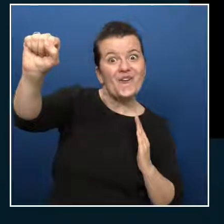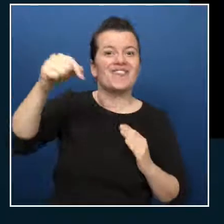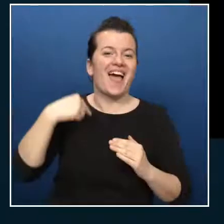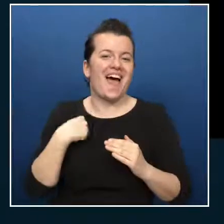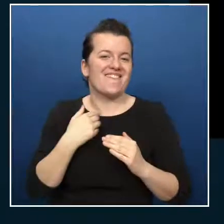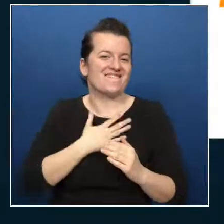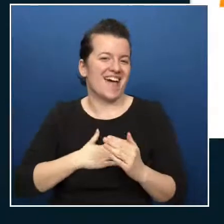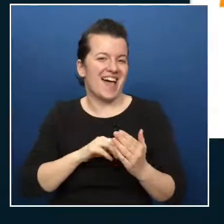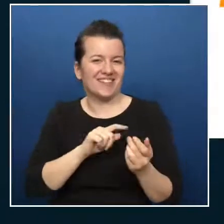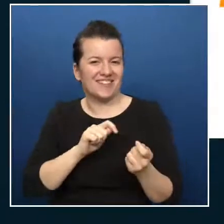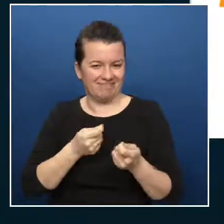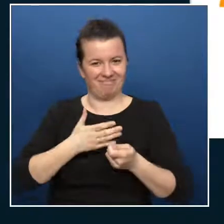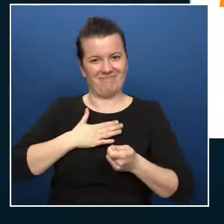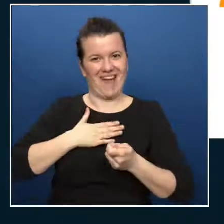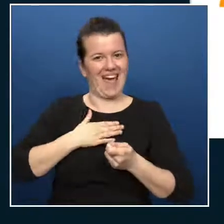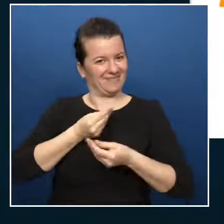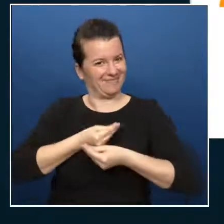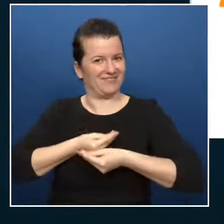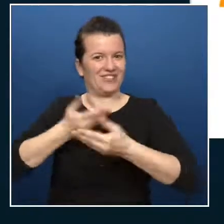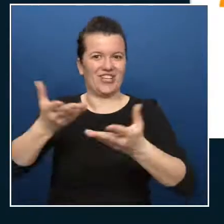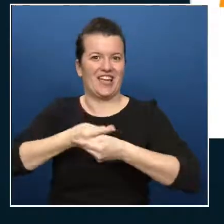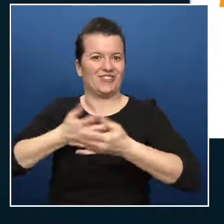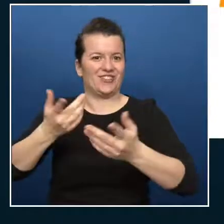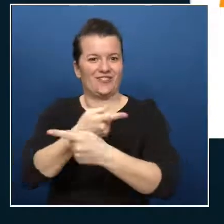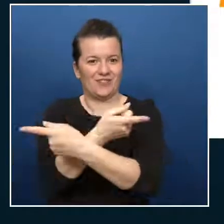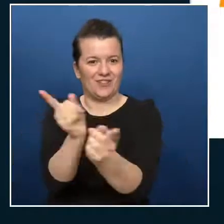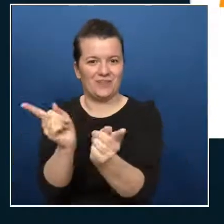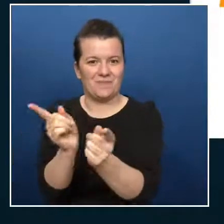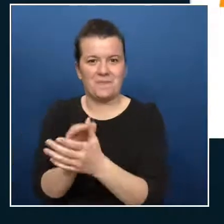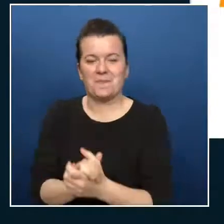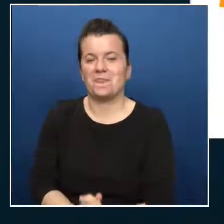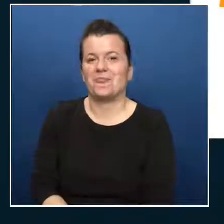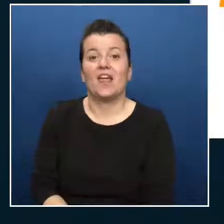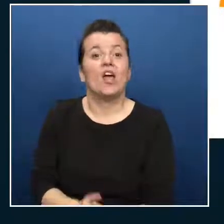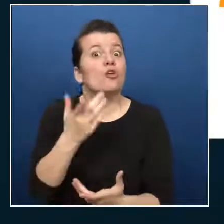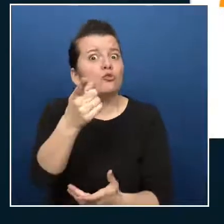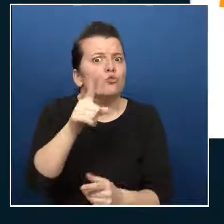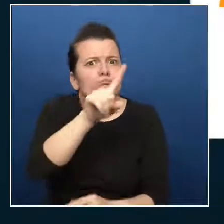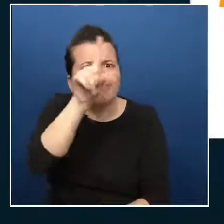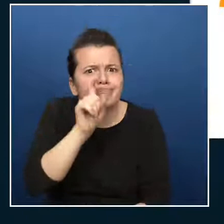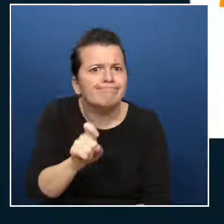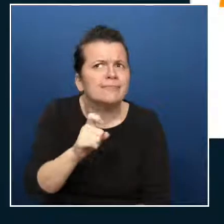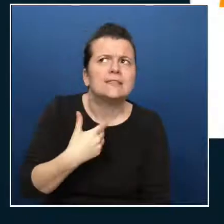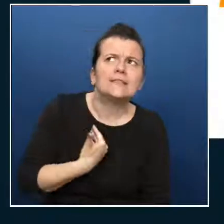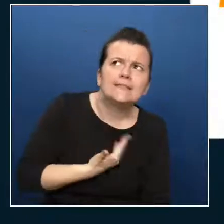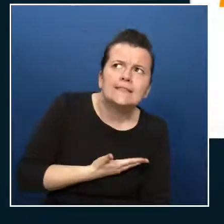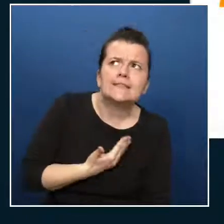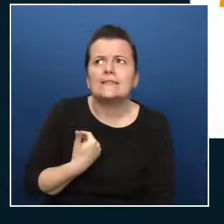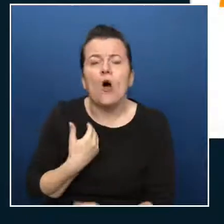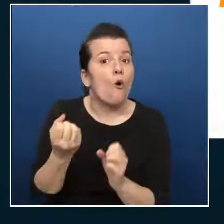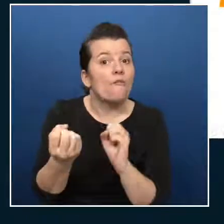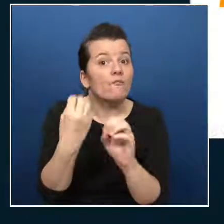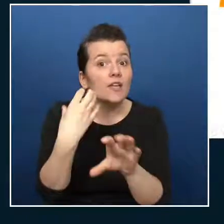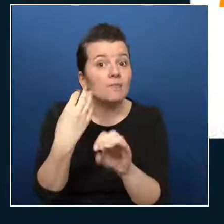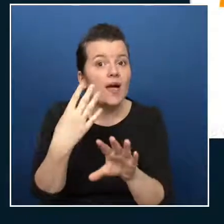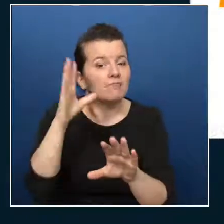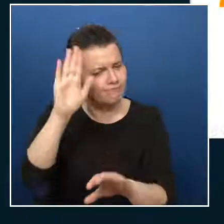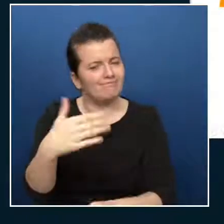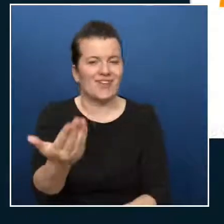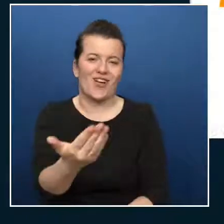to others. So if you have questions about my talk today or feedback, you can contact me